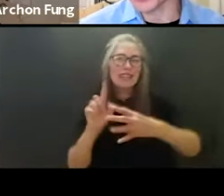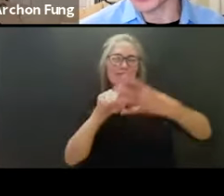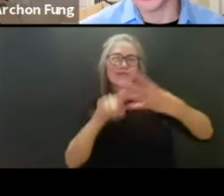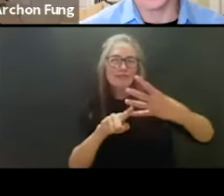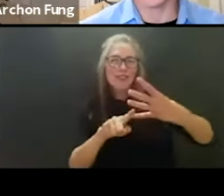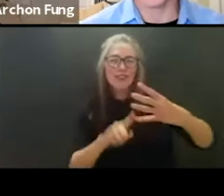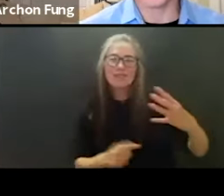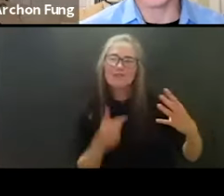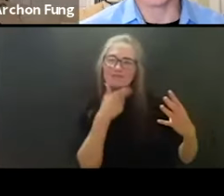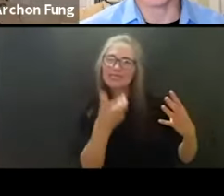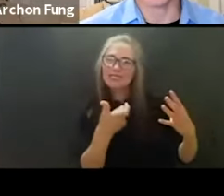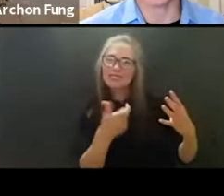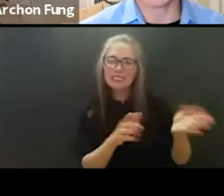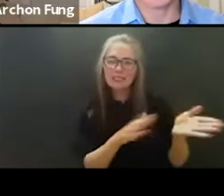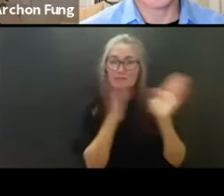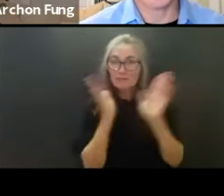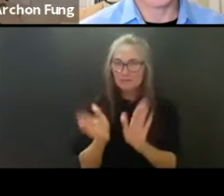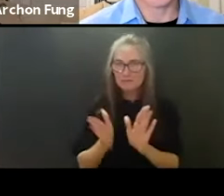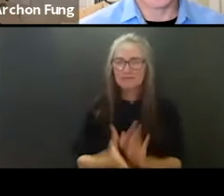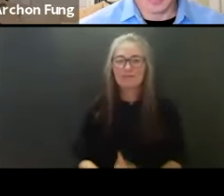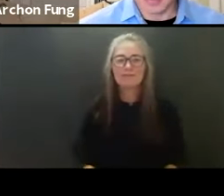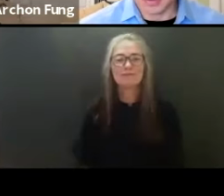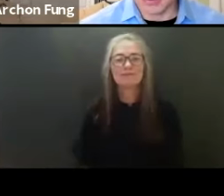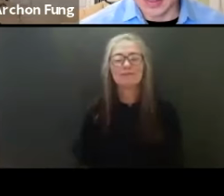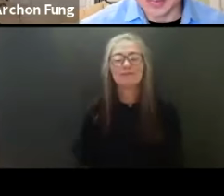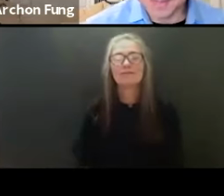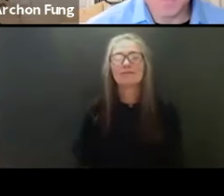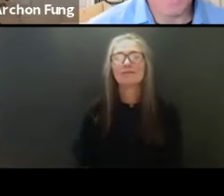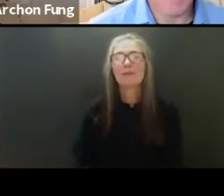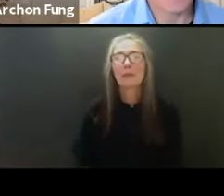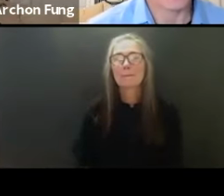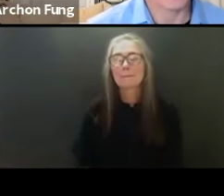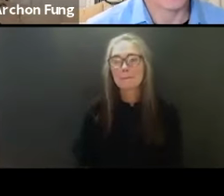engage with those four scenarios. All right.